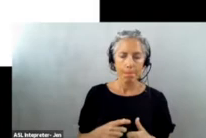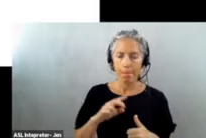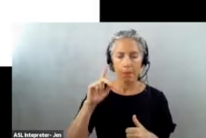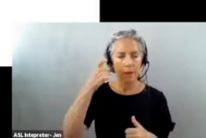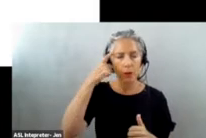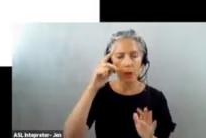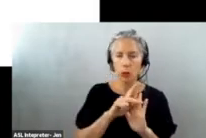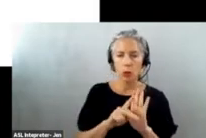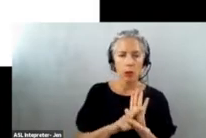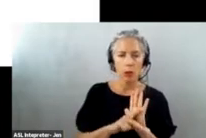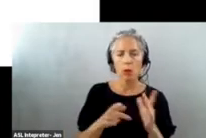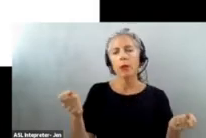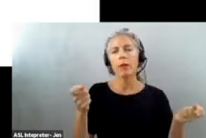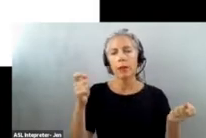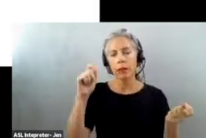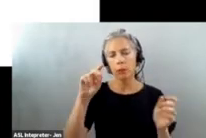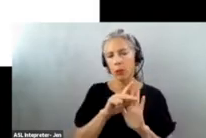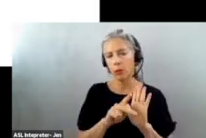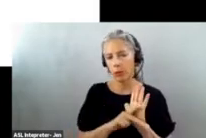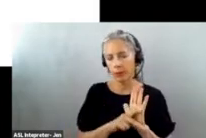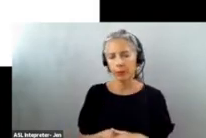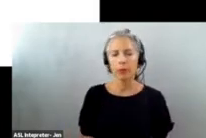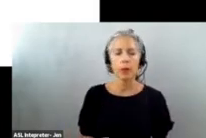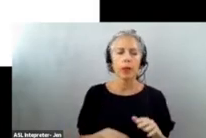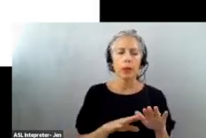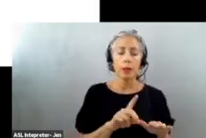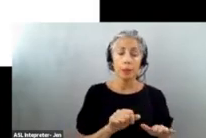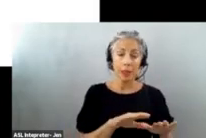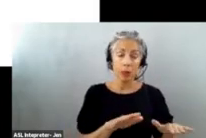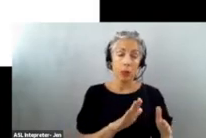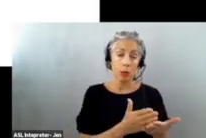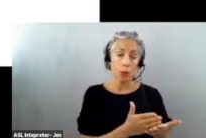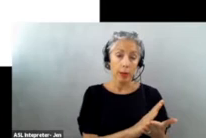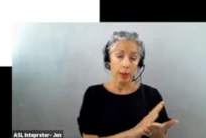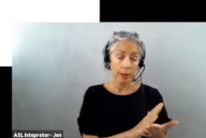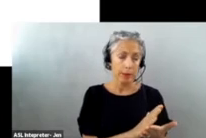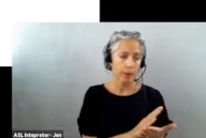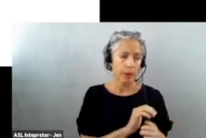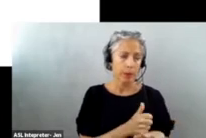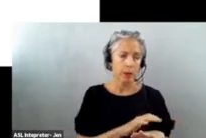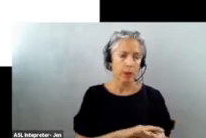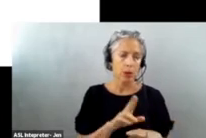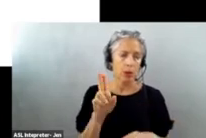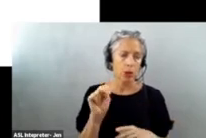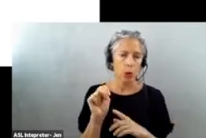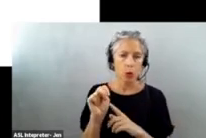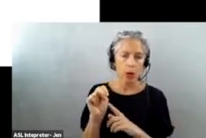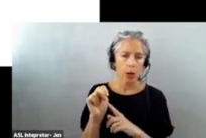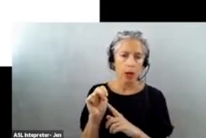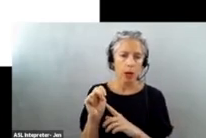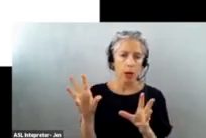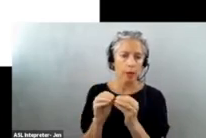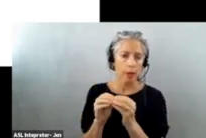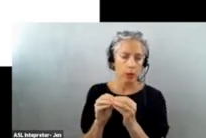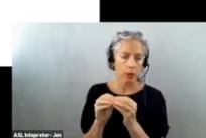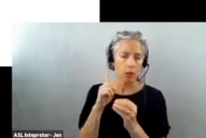principles. First of all, the rights of children with disabilities, then based on the UN's Convention